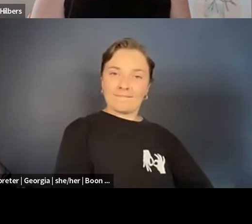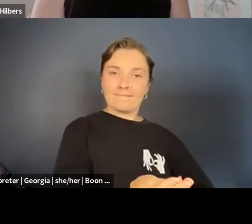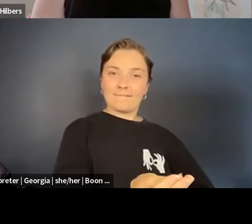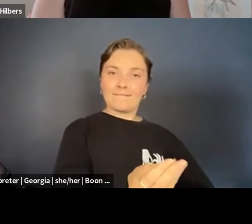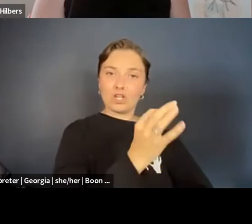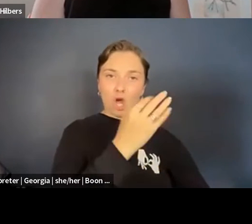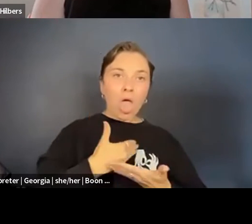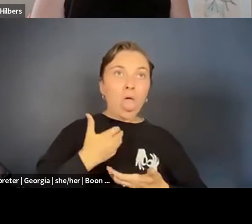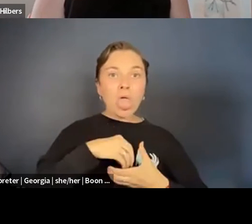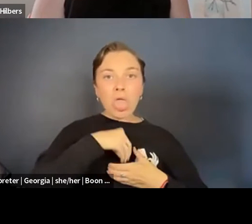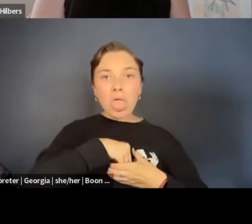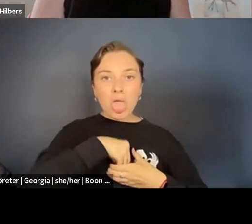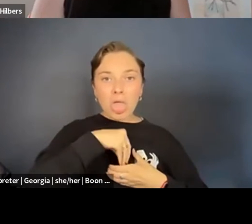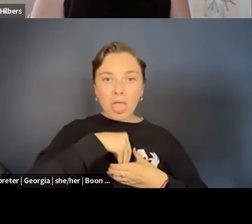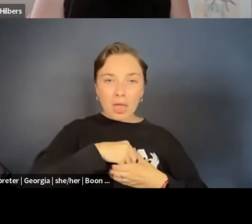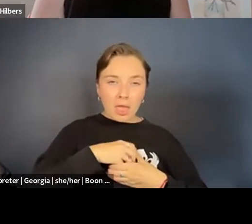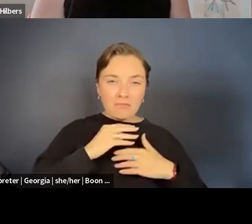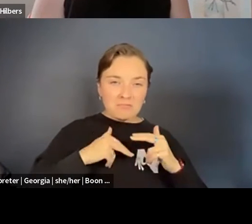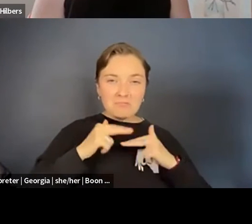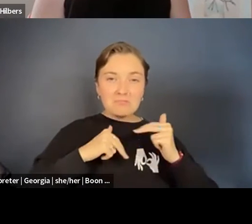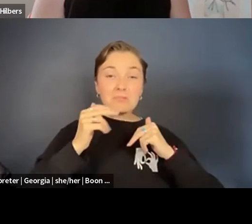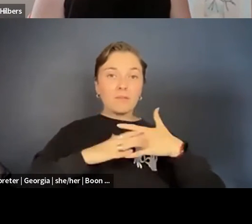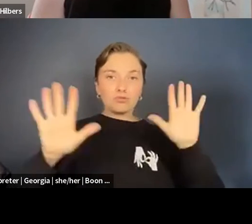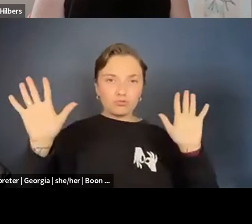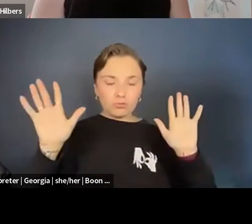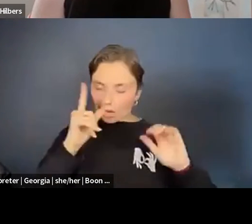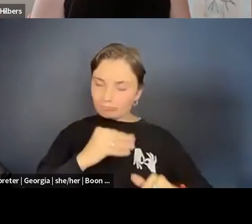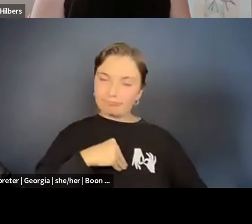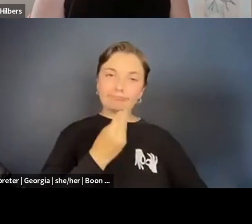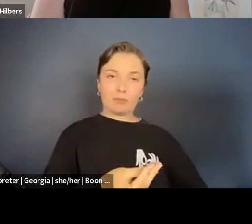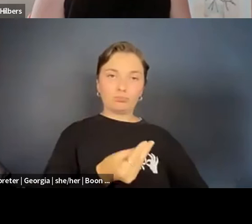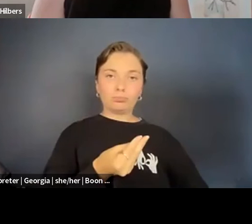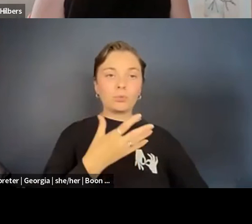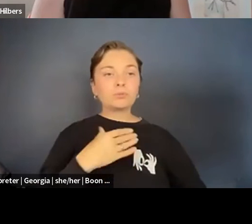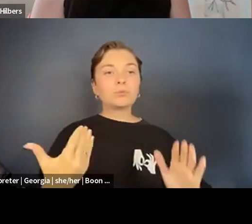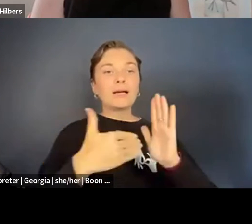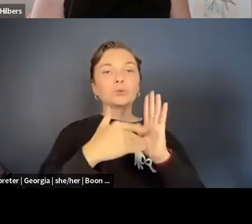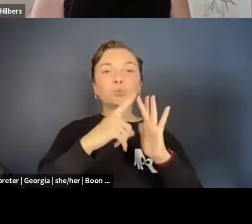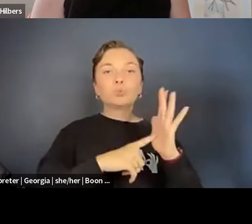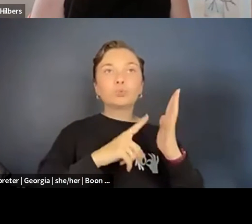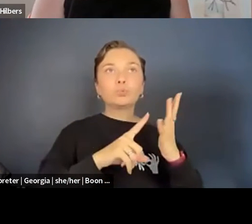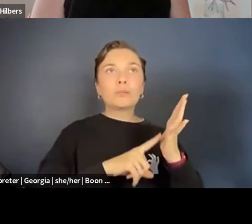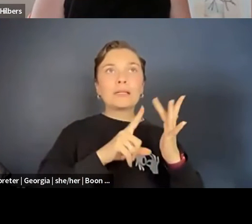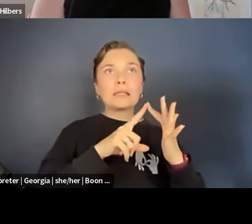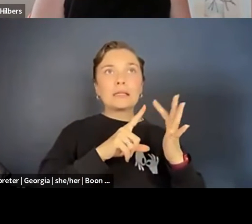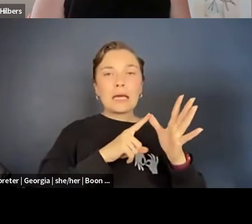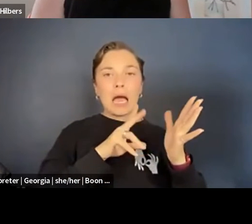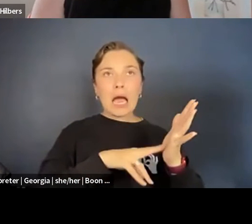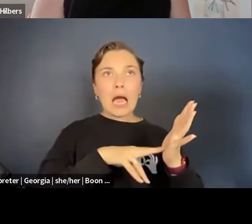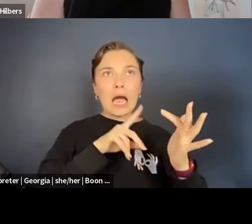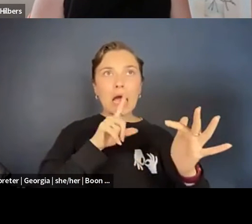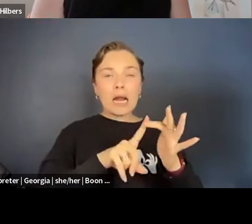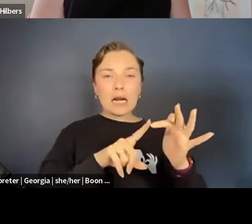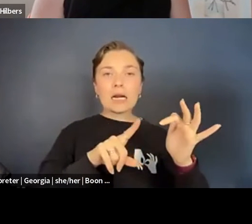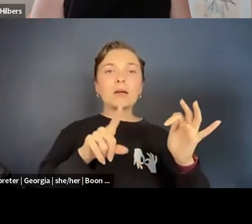eat you away because it didn't get out. But what I would add to what Julieanne said and Helen about the circle,